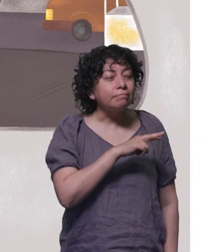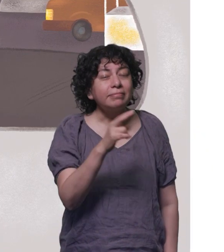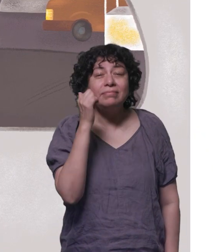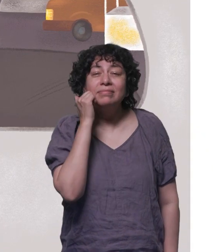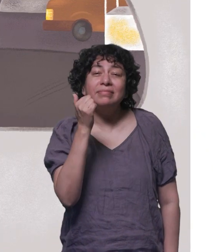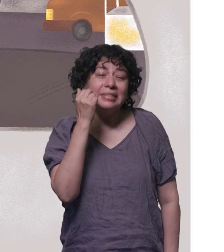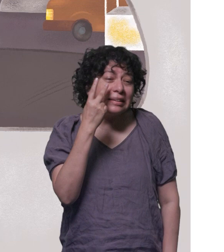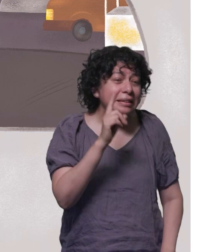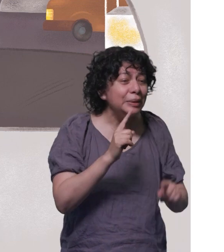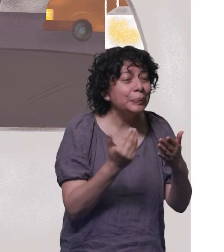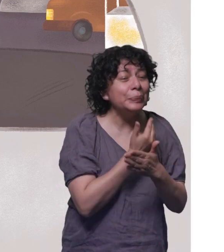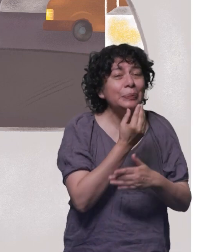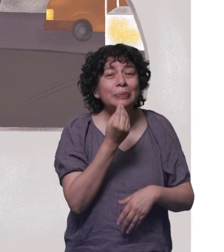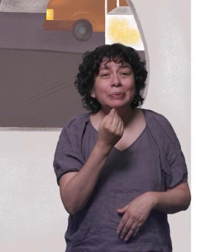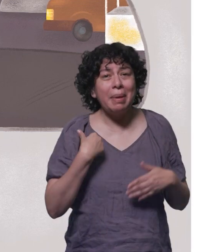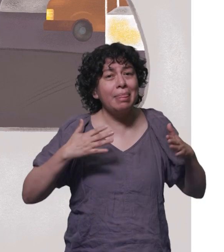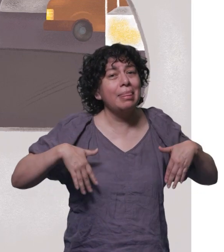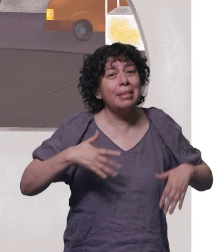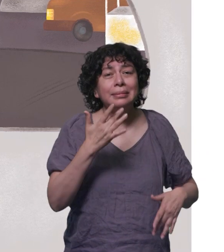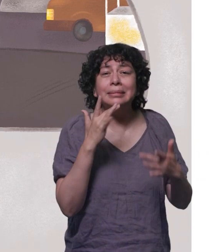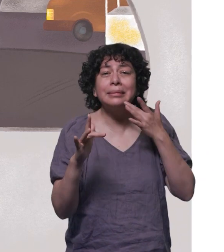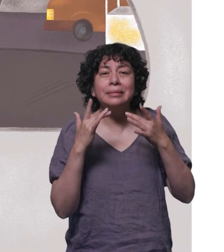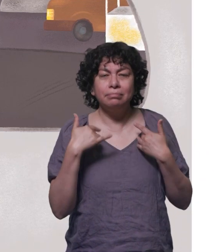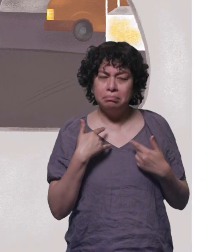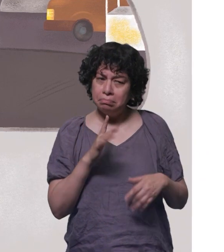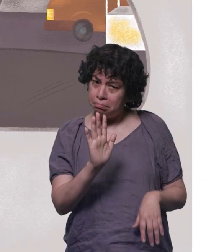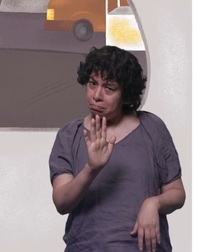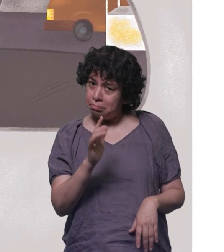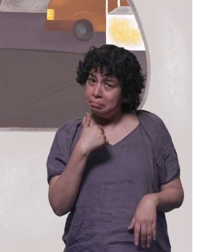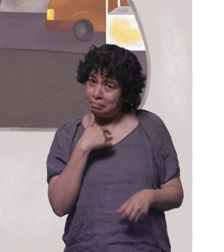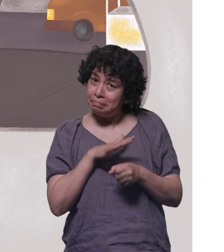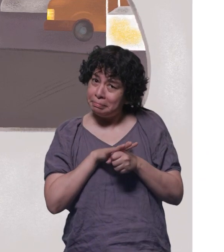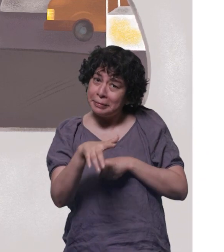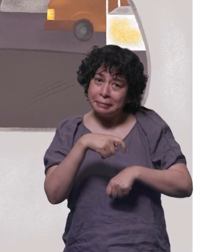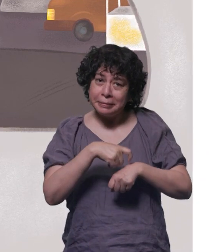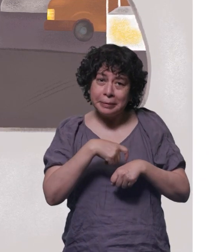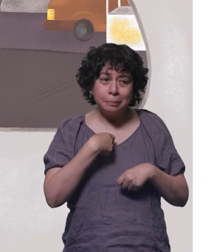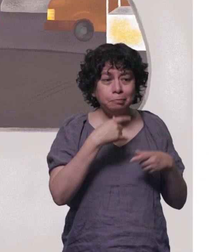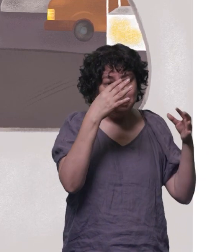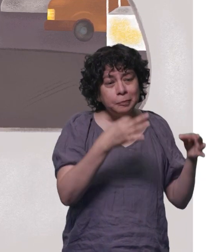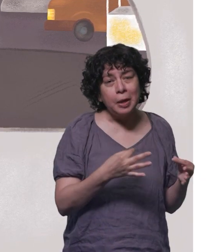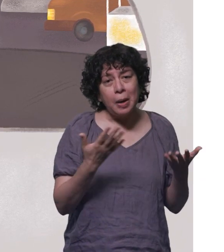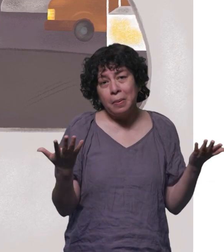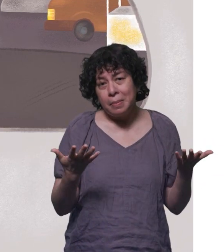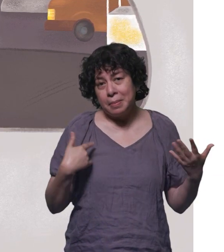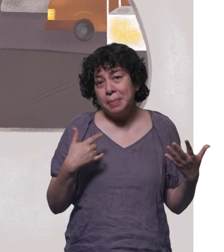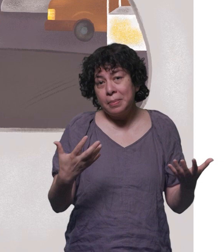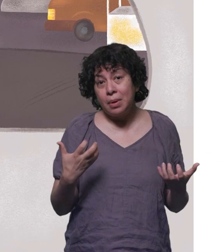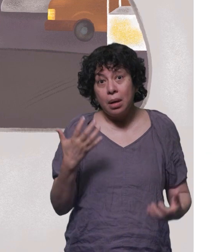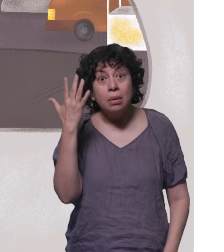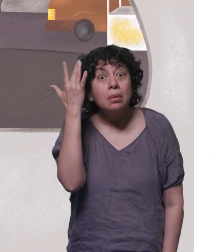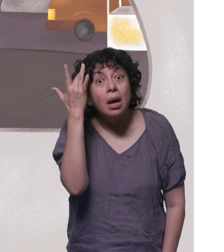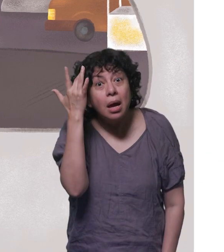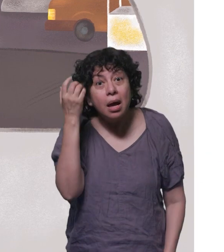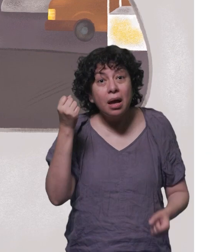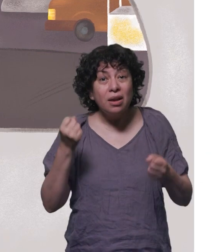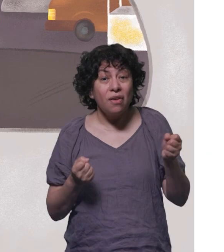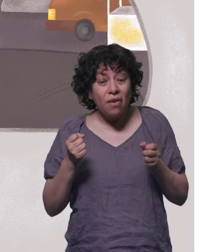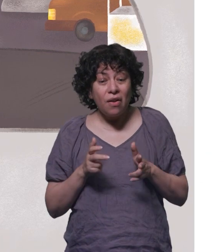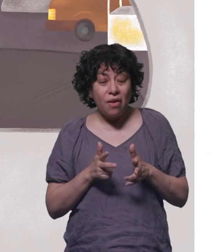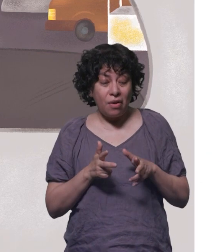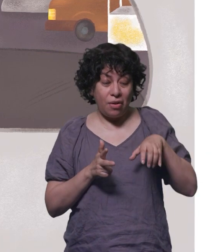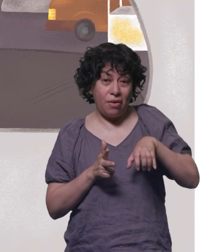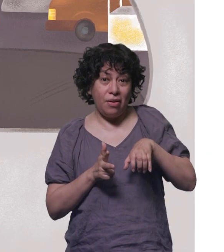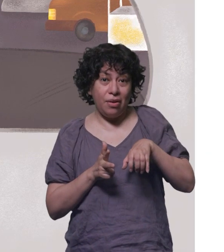new food I've never tried before. I always have enough time to make up my mind because the cars are moving